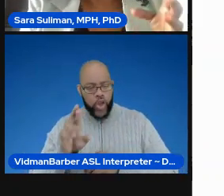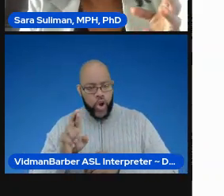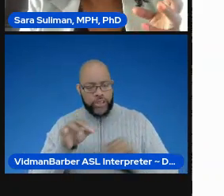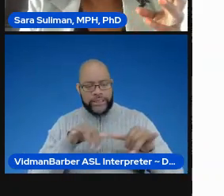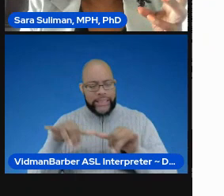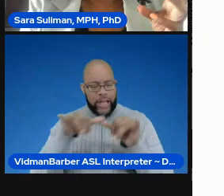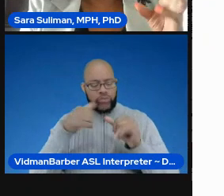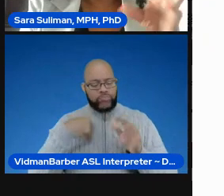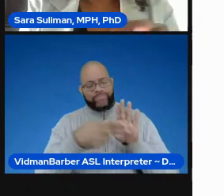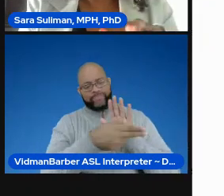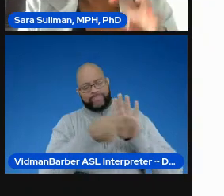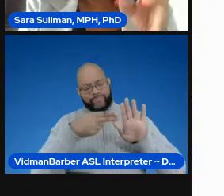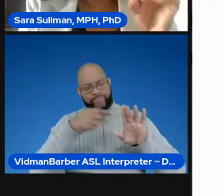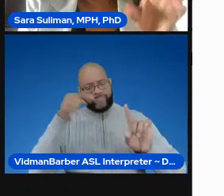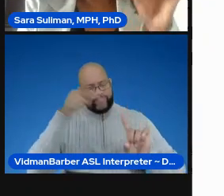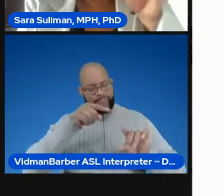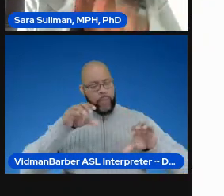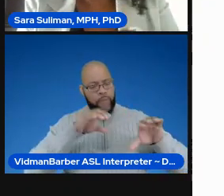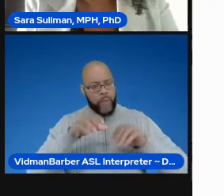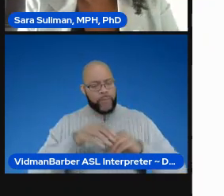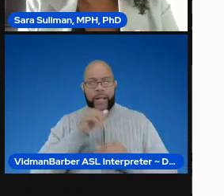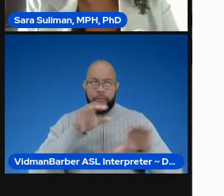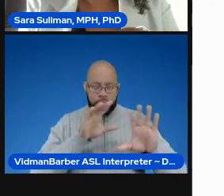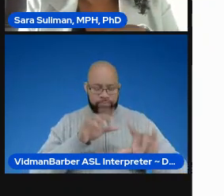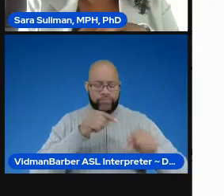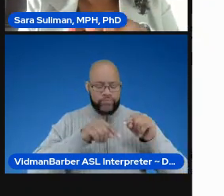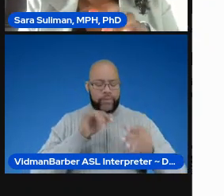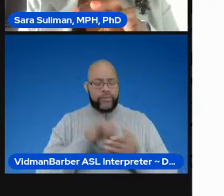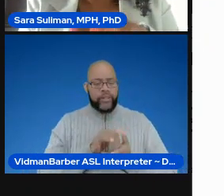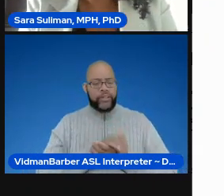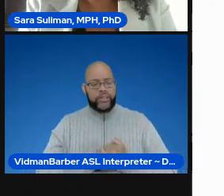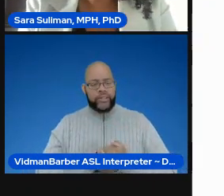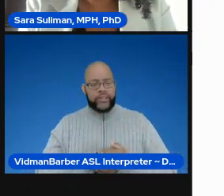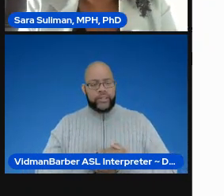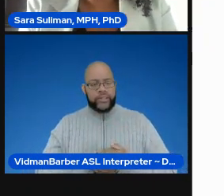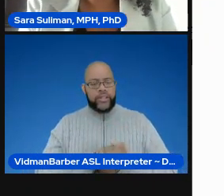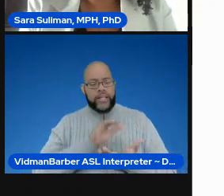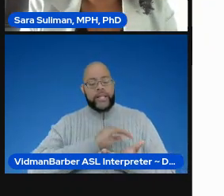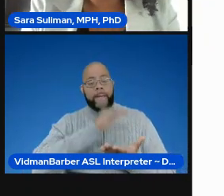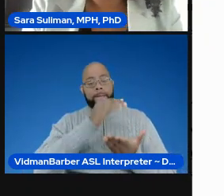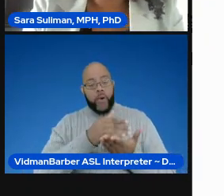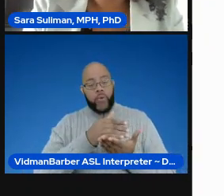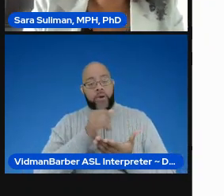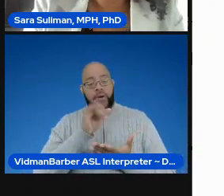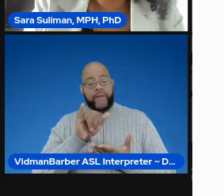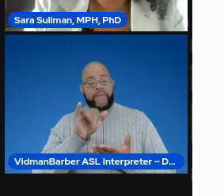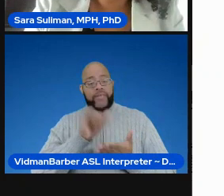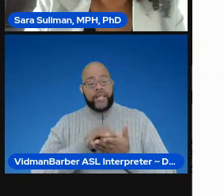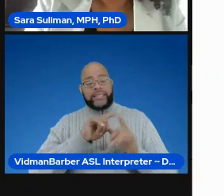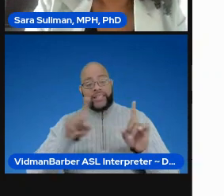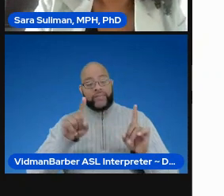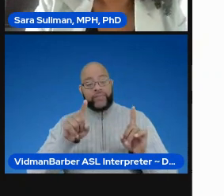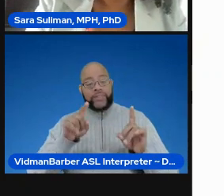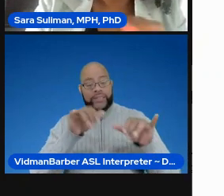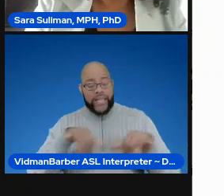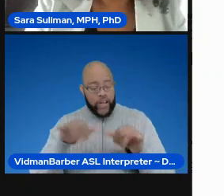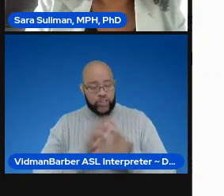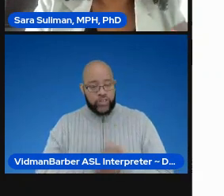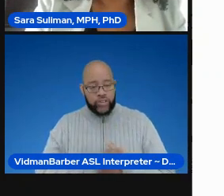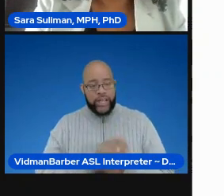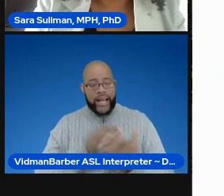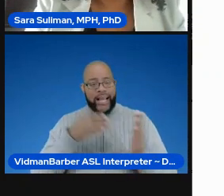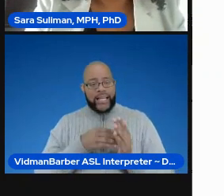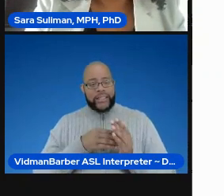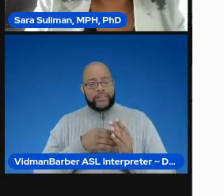benchmarked the performance, not the performance, sorry, the quantitation of these different standards against a